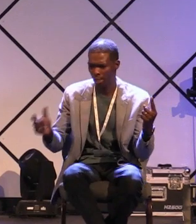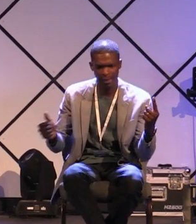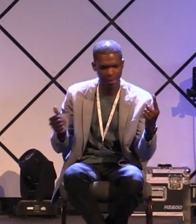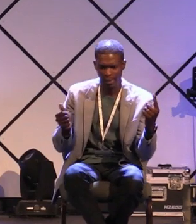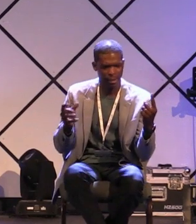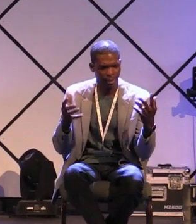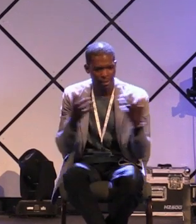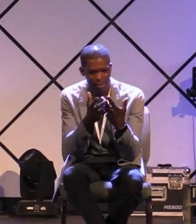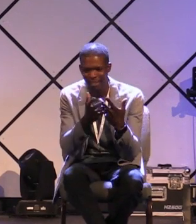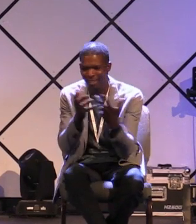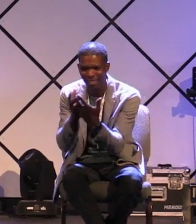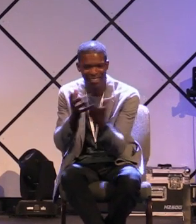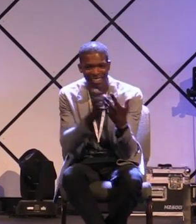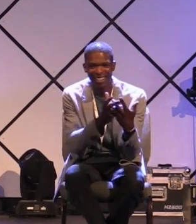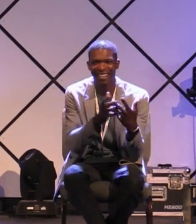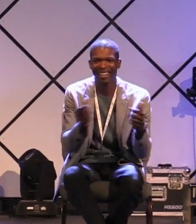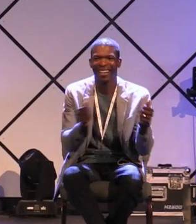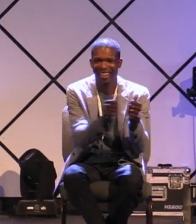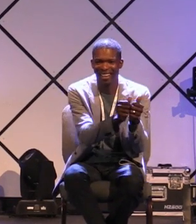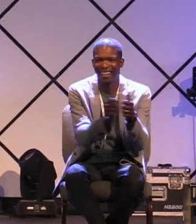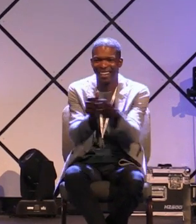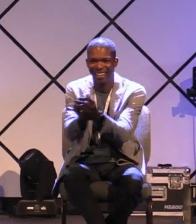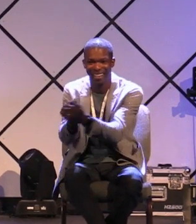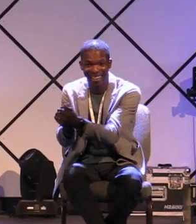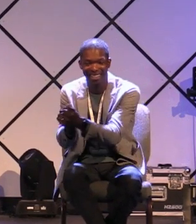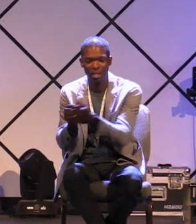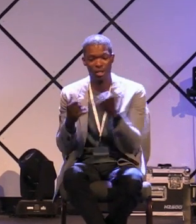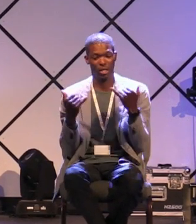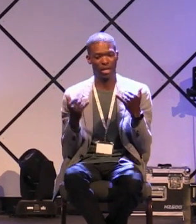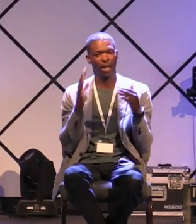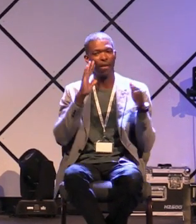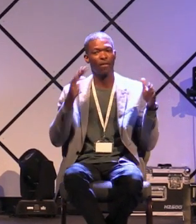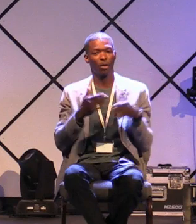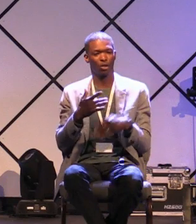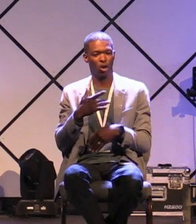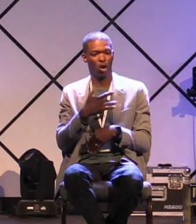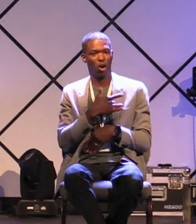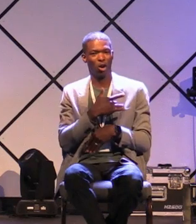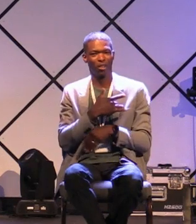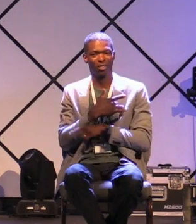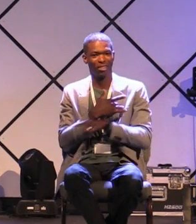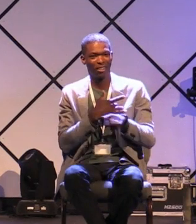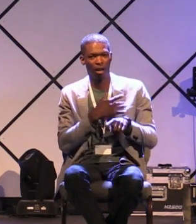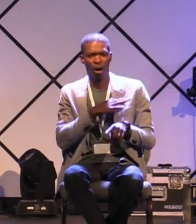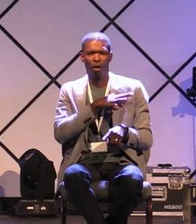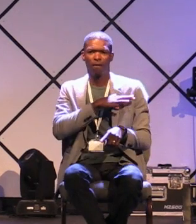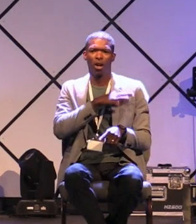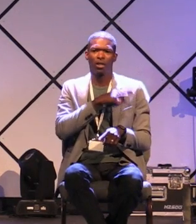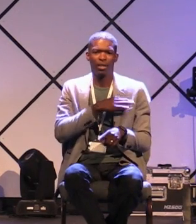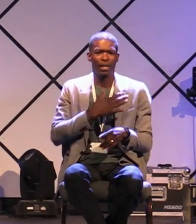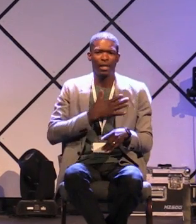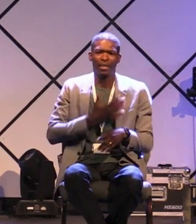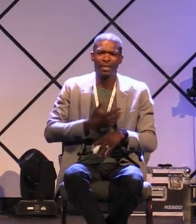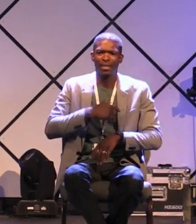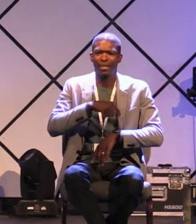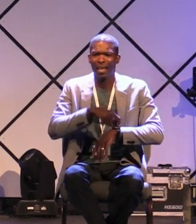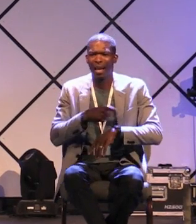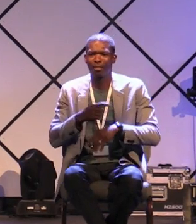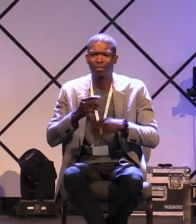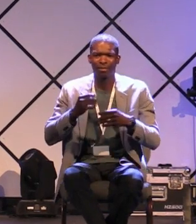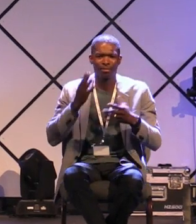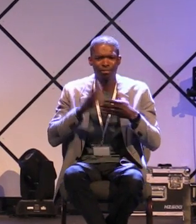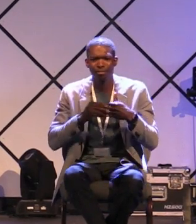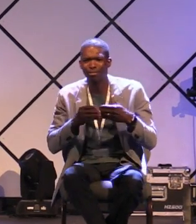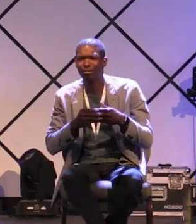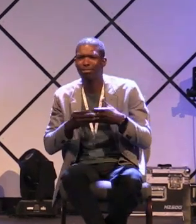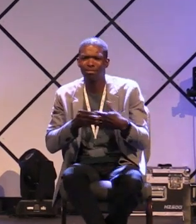on the heart which represents our volunteers, your commitment, your versatility, your patience, all of which